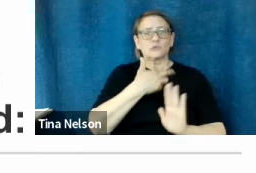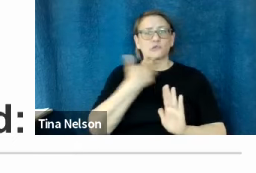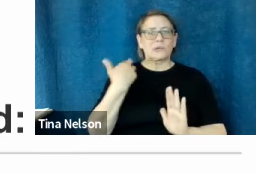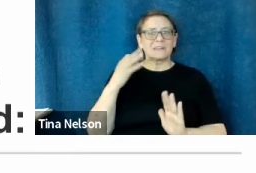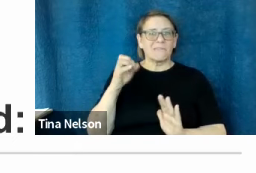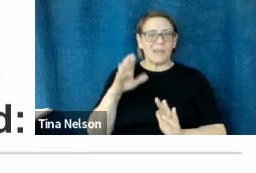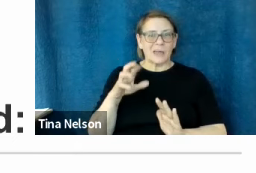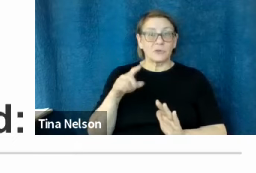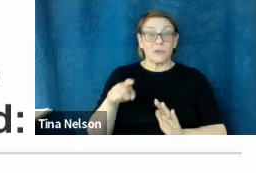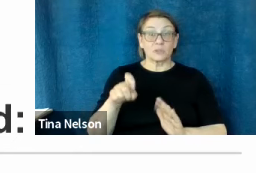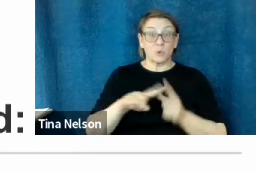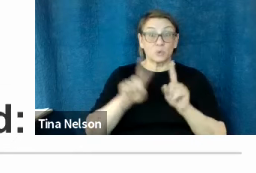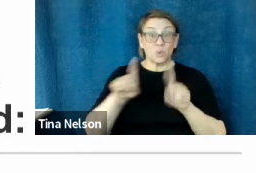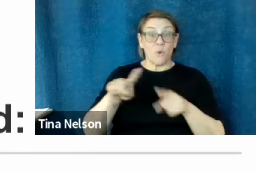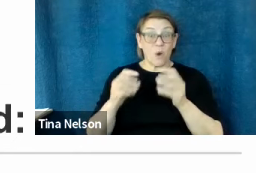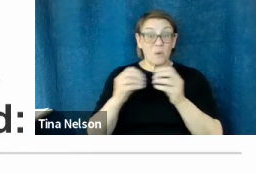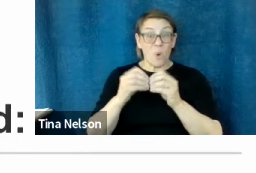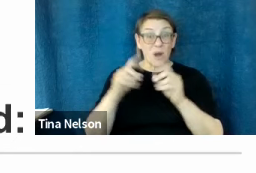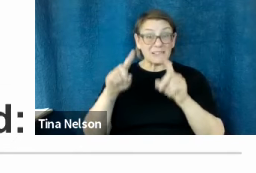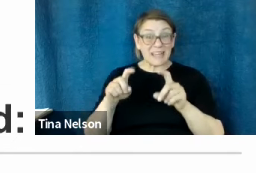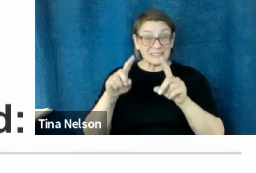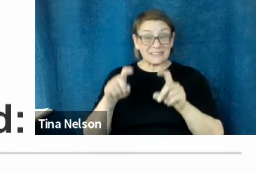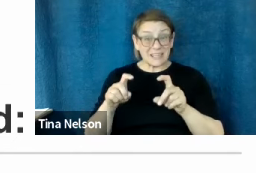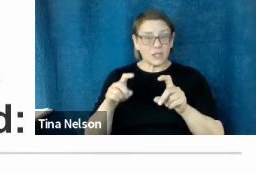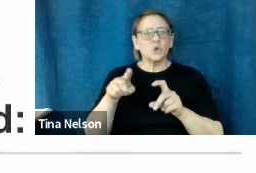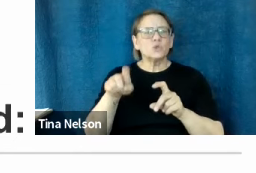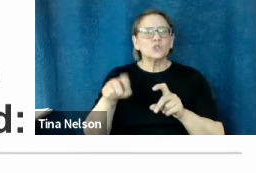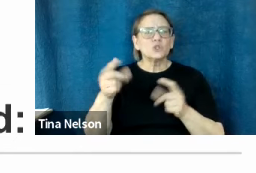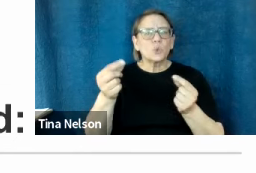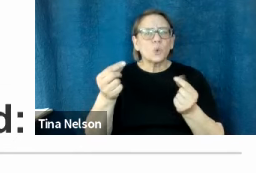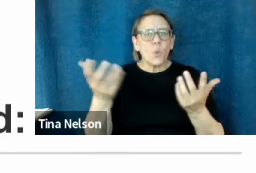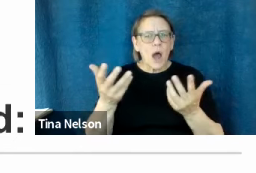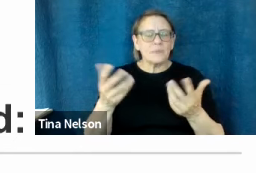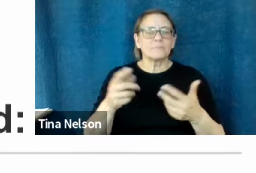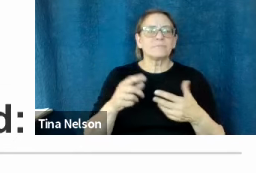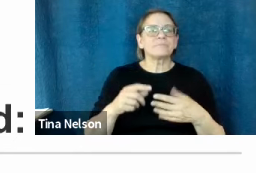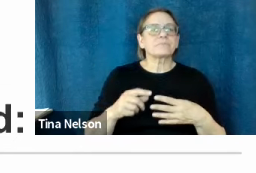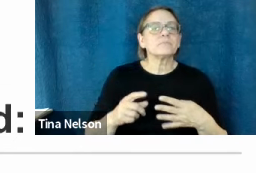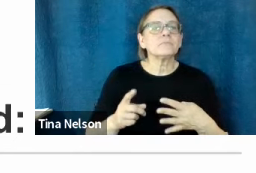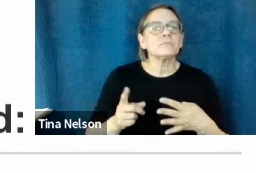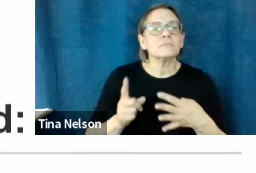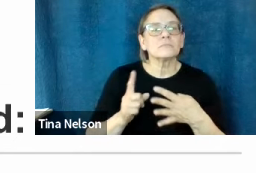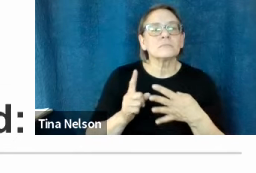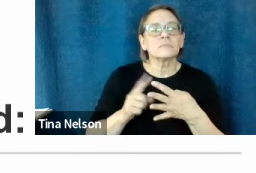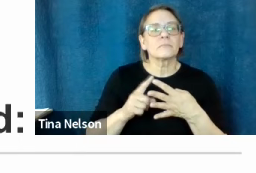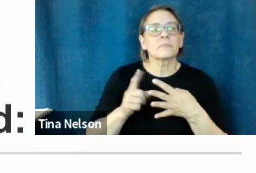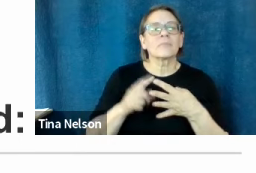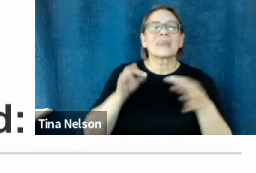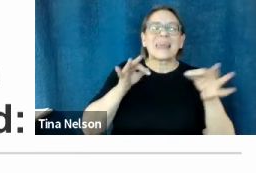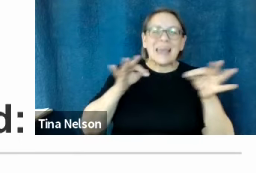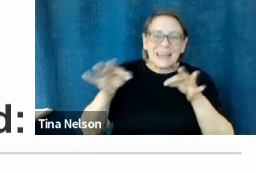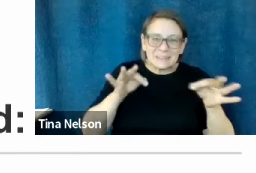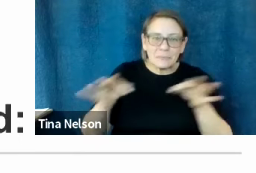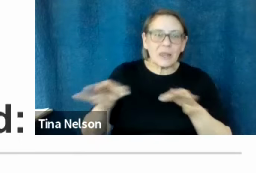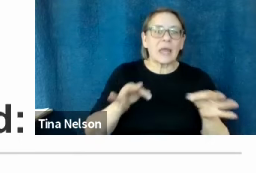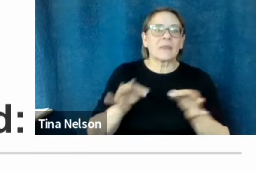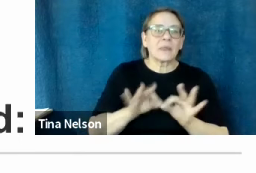You should, predominant answer, explain to parents the importance of receiving hearing screening follow-up.